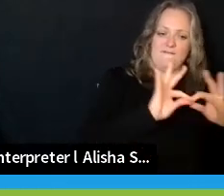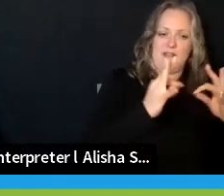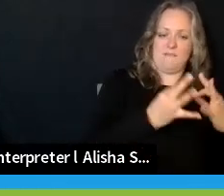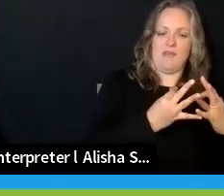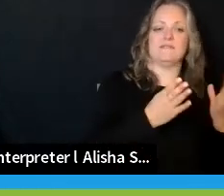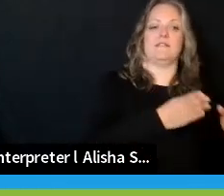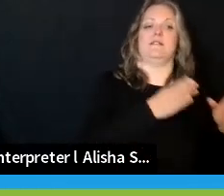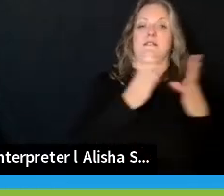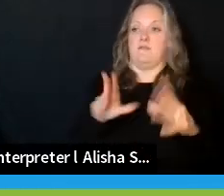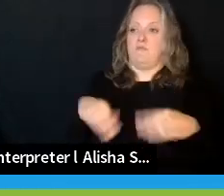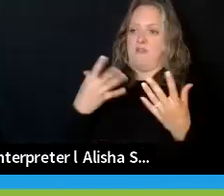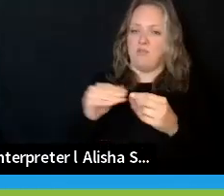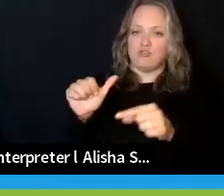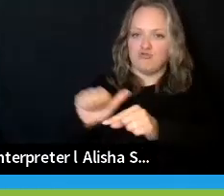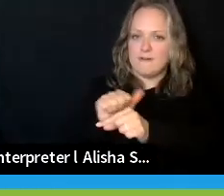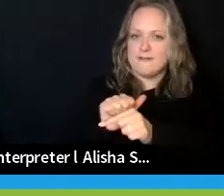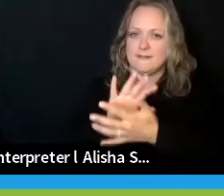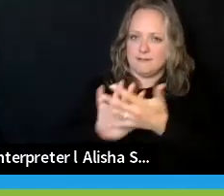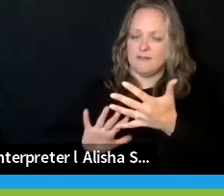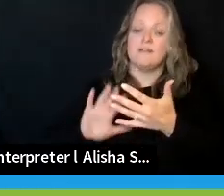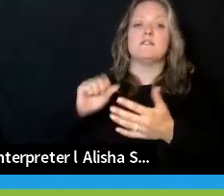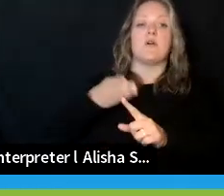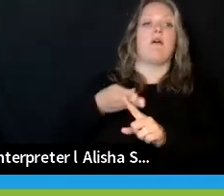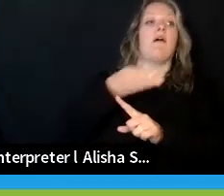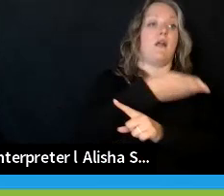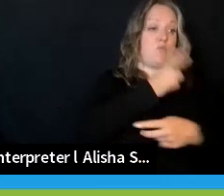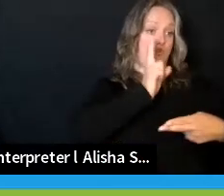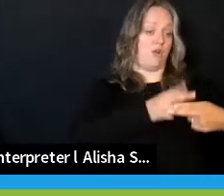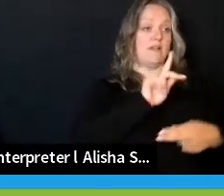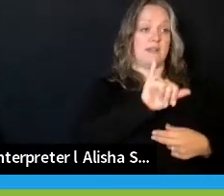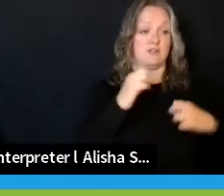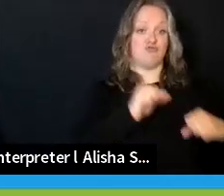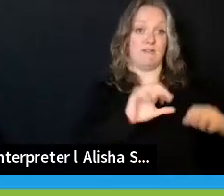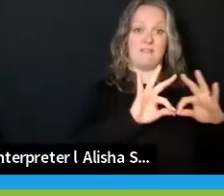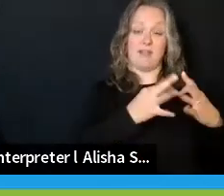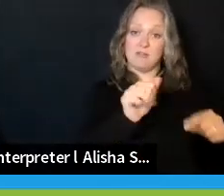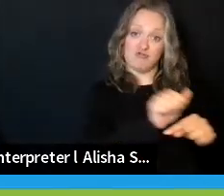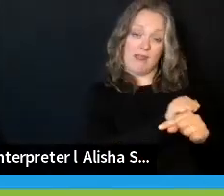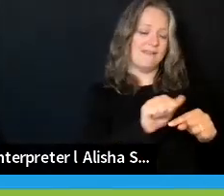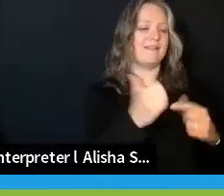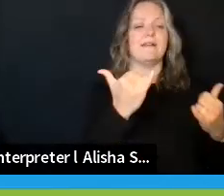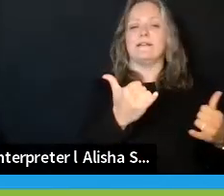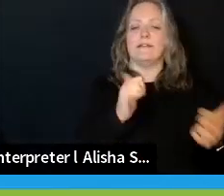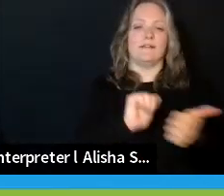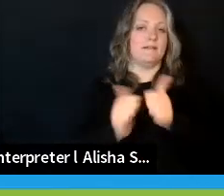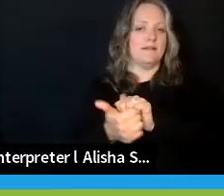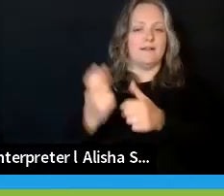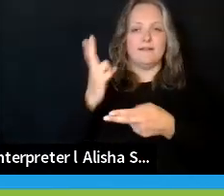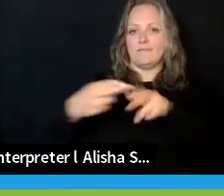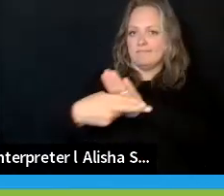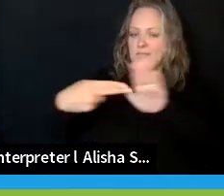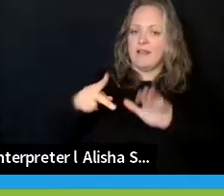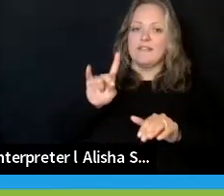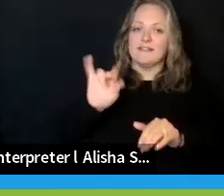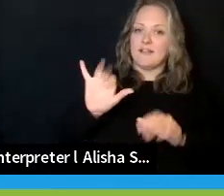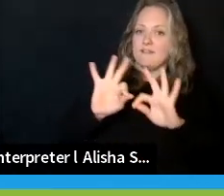more trainings. And so what used to be the Kentucky Strengthening Family Training is now called the Family Thrive Training. And then Kentucky